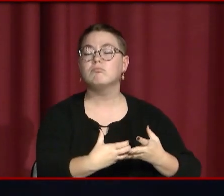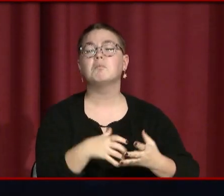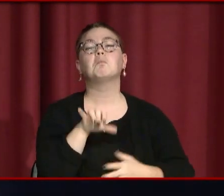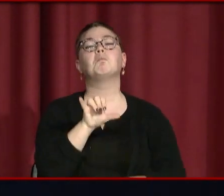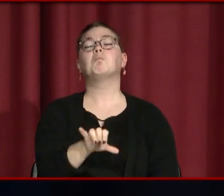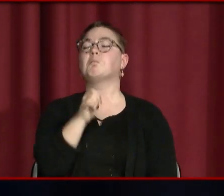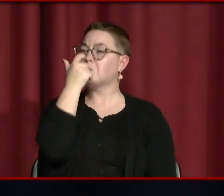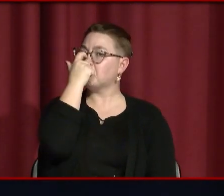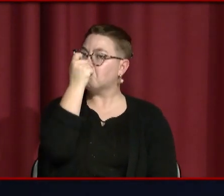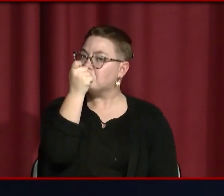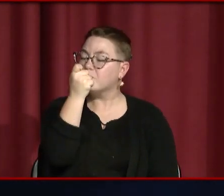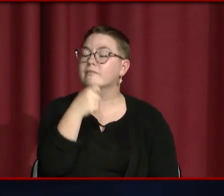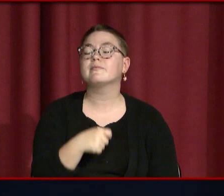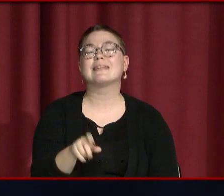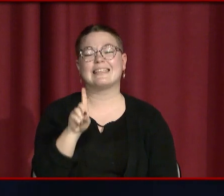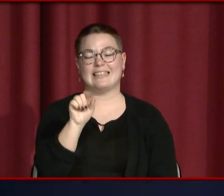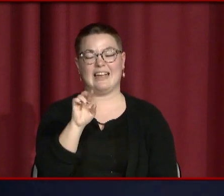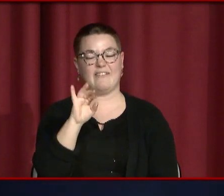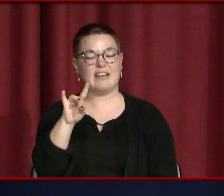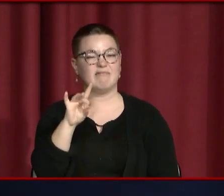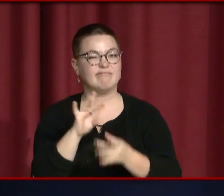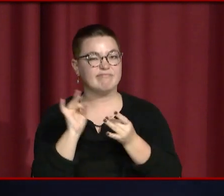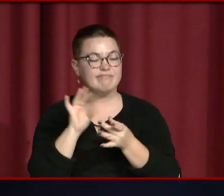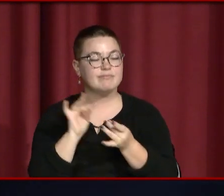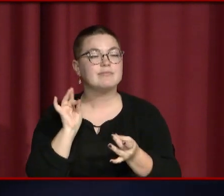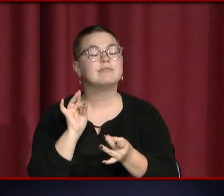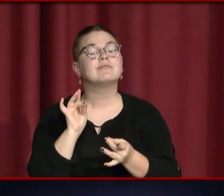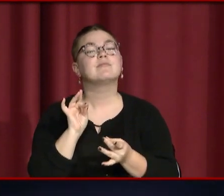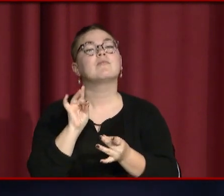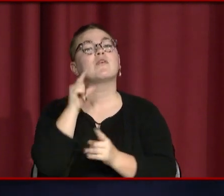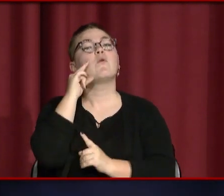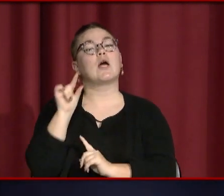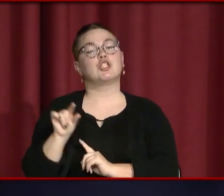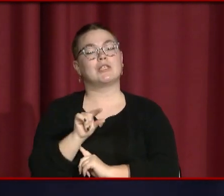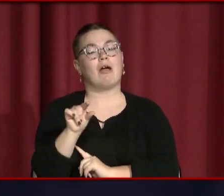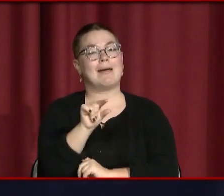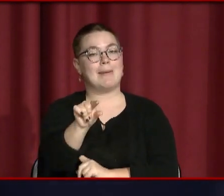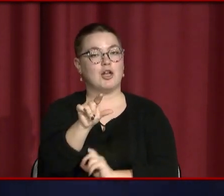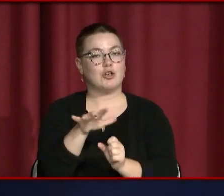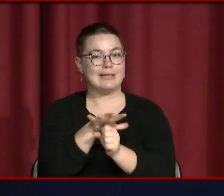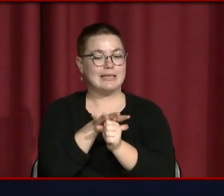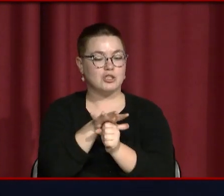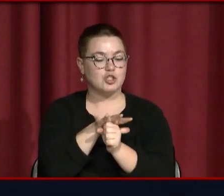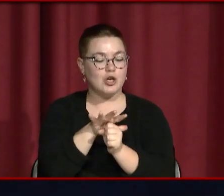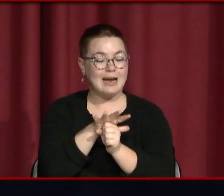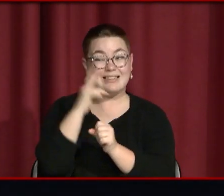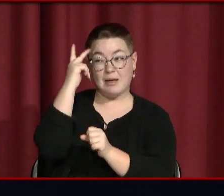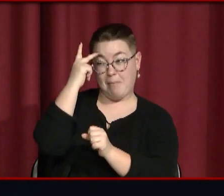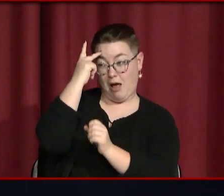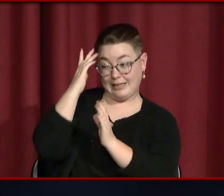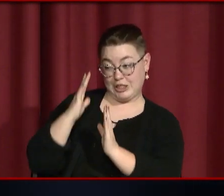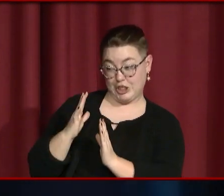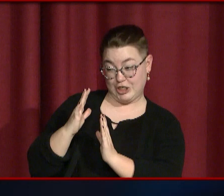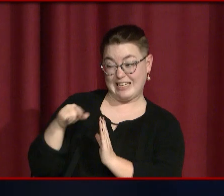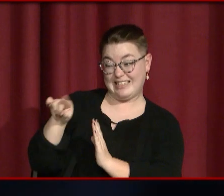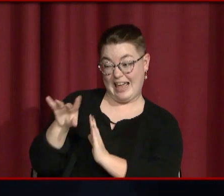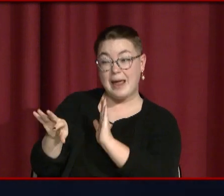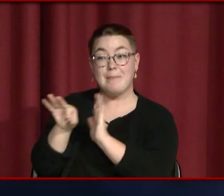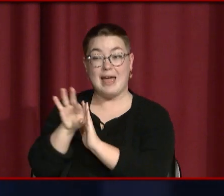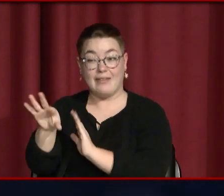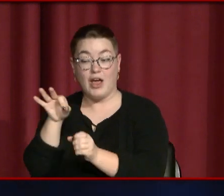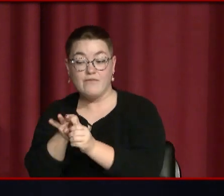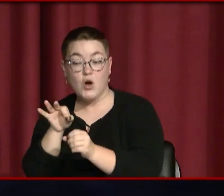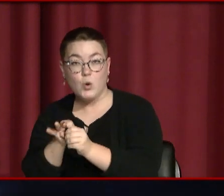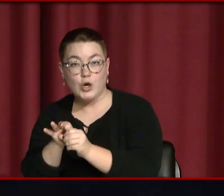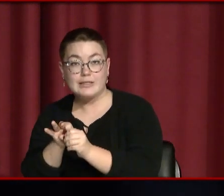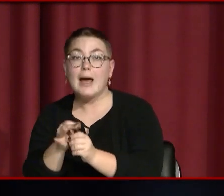me is that in a gerrymandered district, politicians choose their voters rather than voters choosing